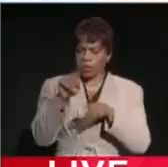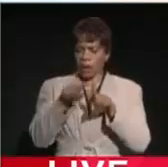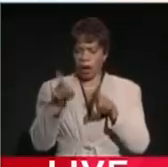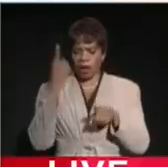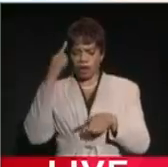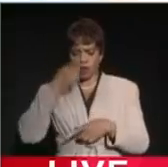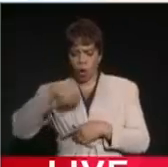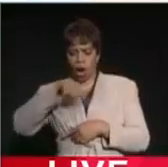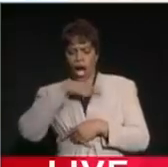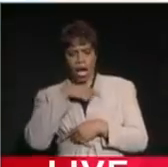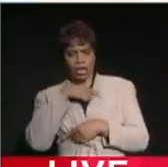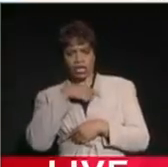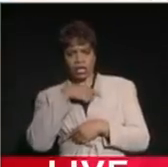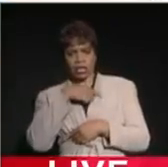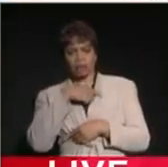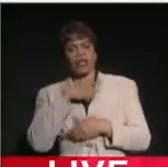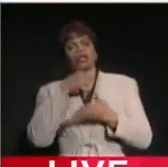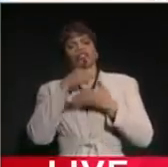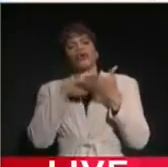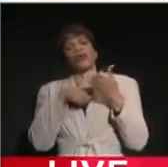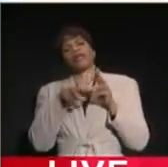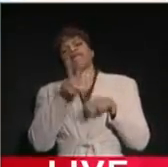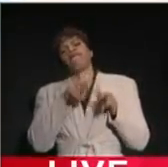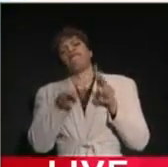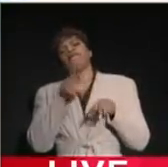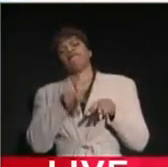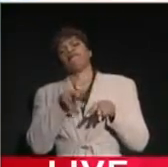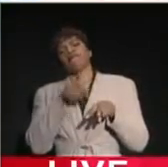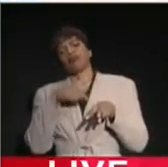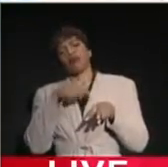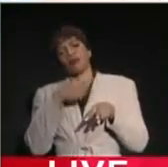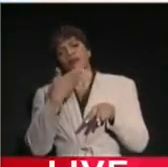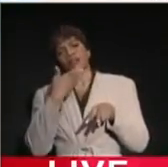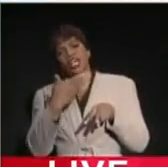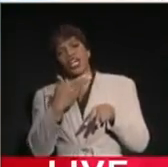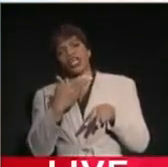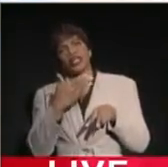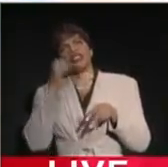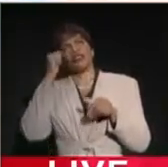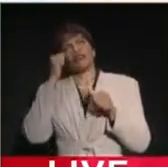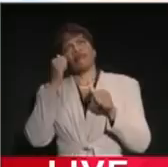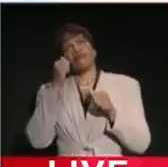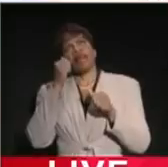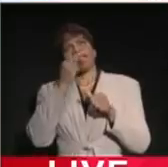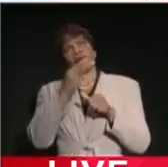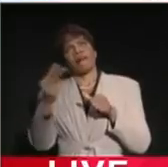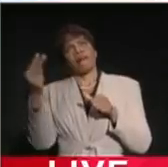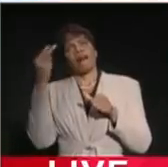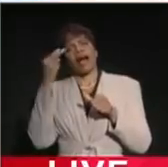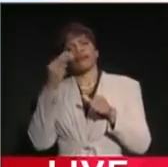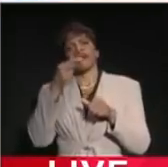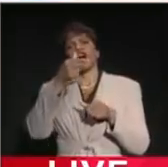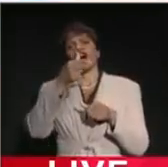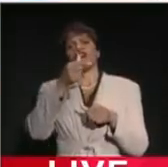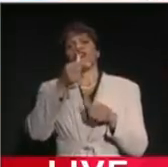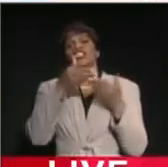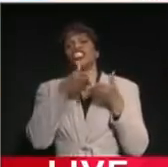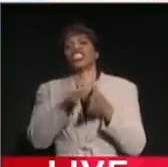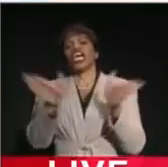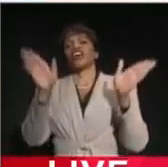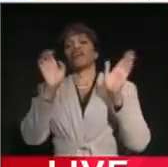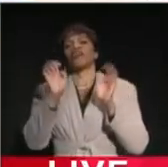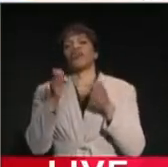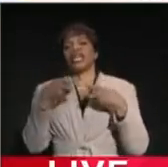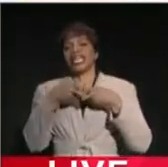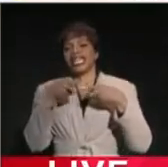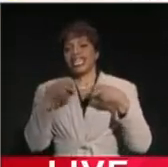what they're looking at. We line up awfully well. It reminds me of what General Electric said they were looking for before they moved to Boston.